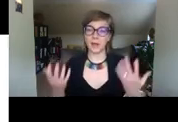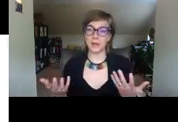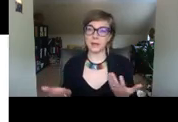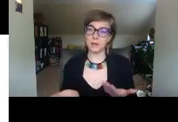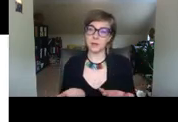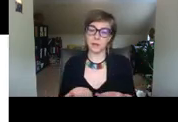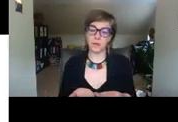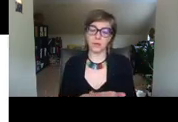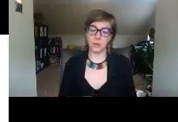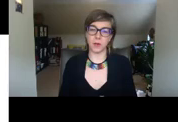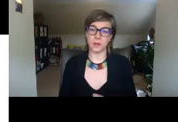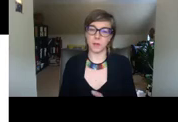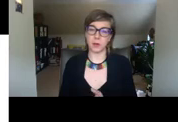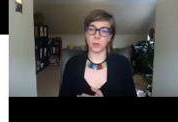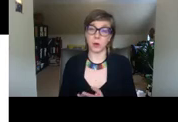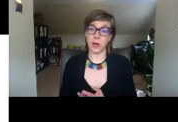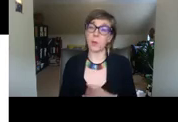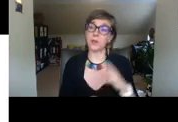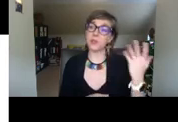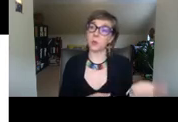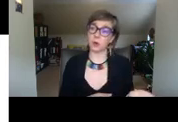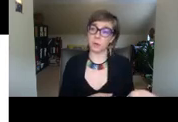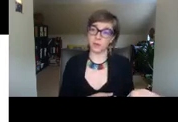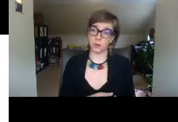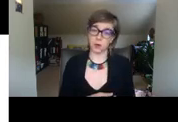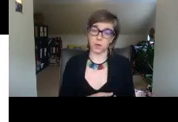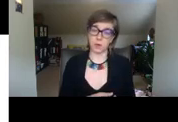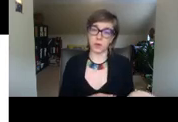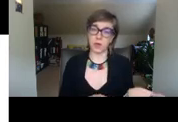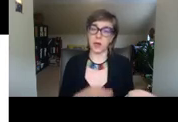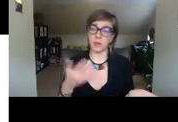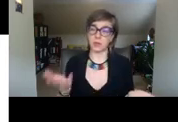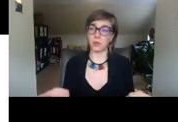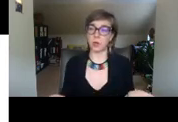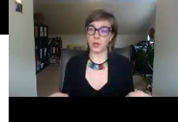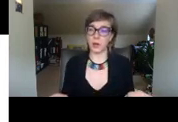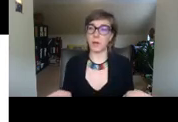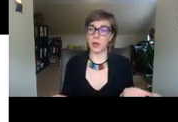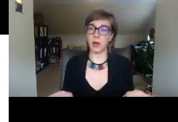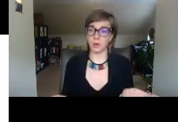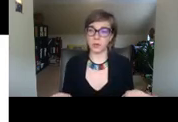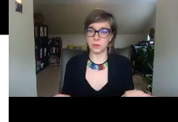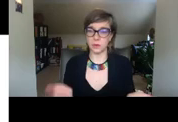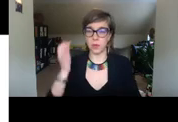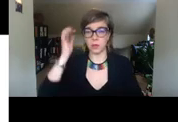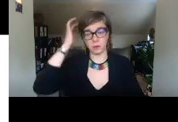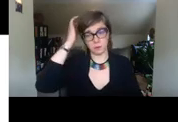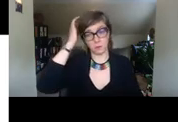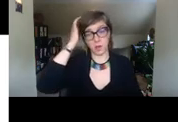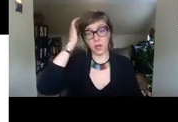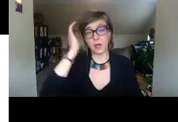I asked the respondents about work. How much did you work before COVID and how much are you working now? How many hours a